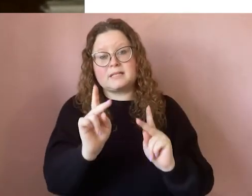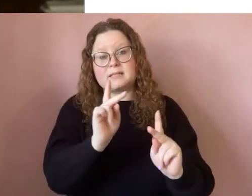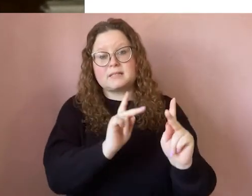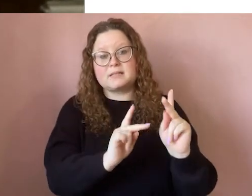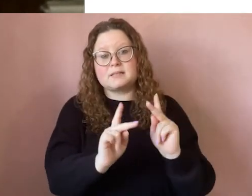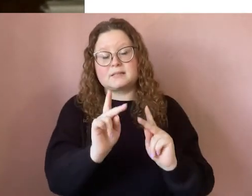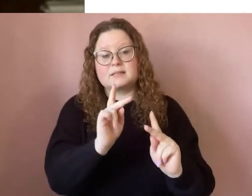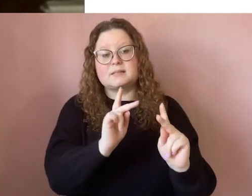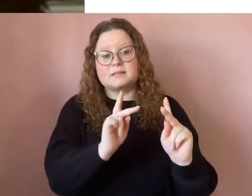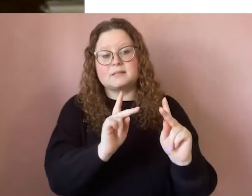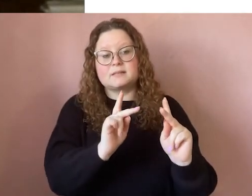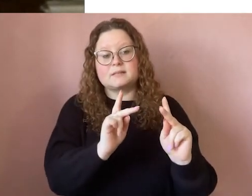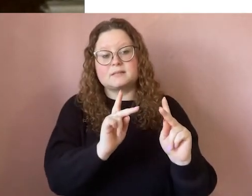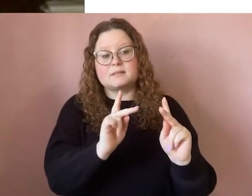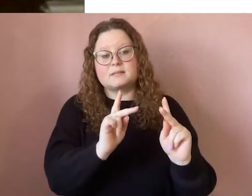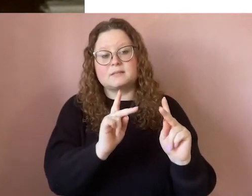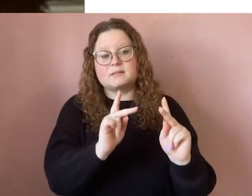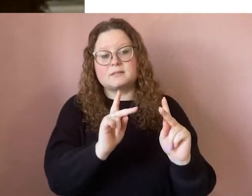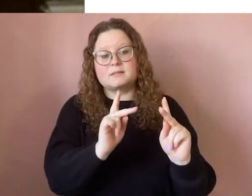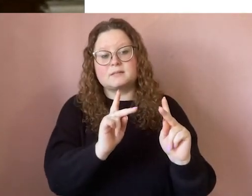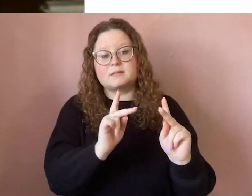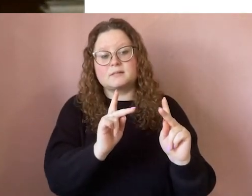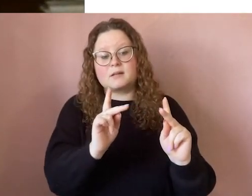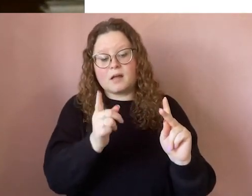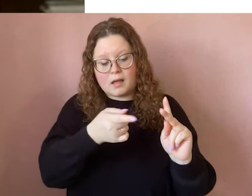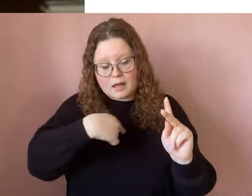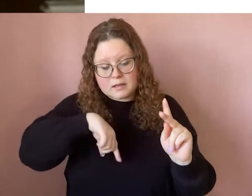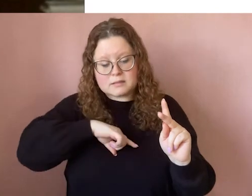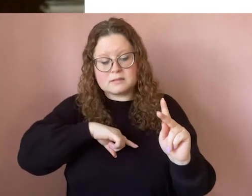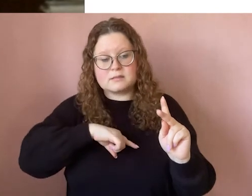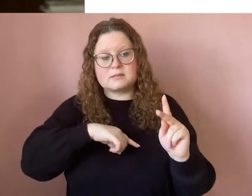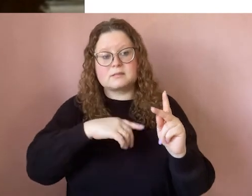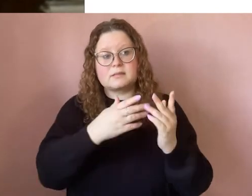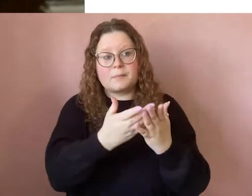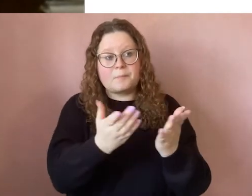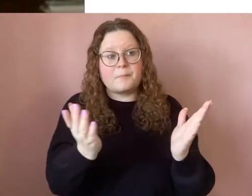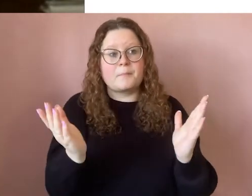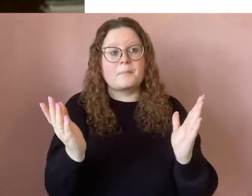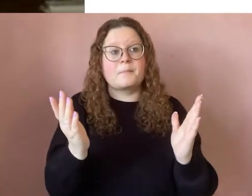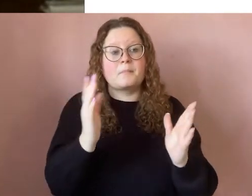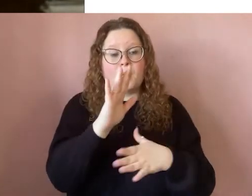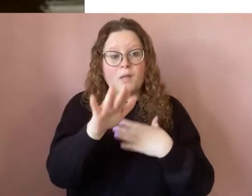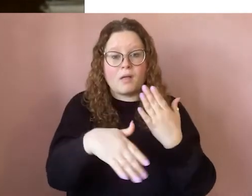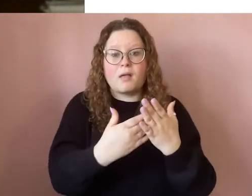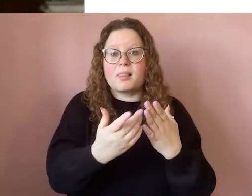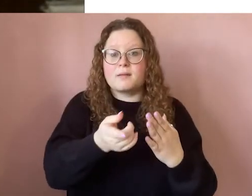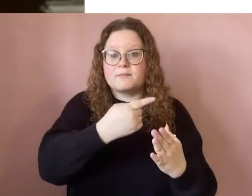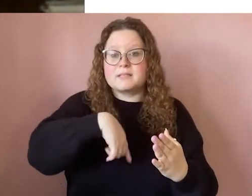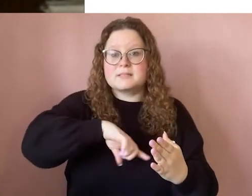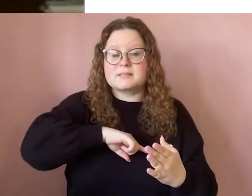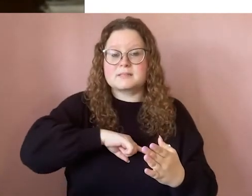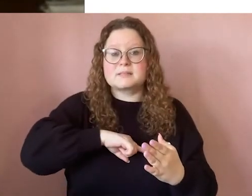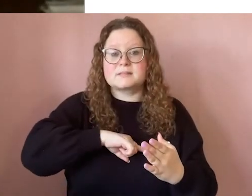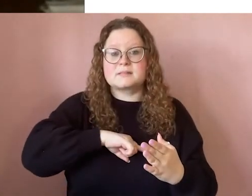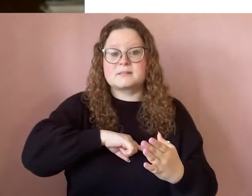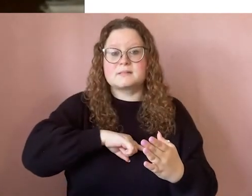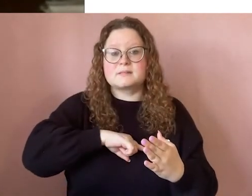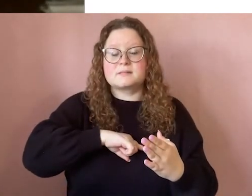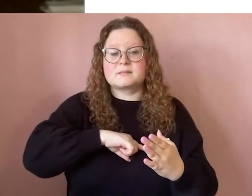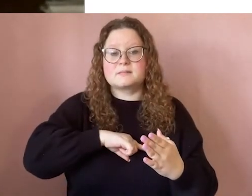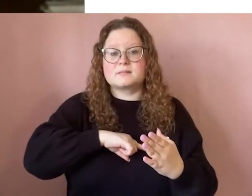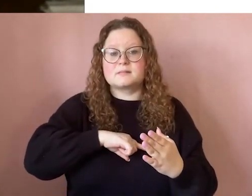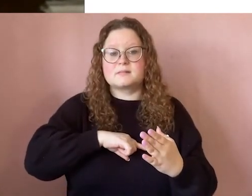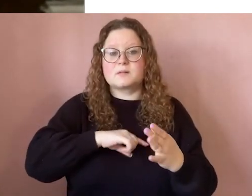and recognition of the value of others, and the universal accessibility of us